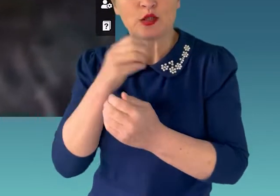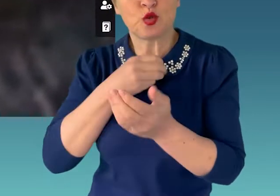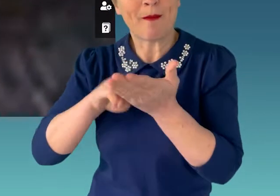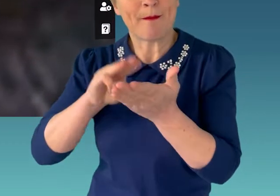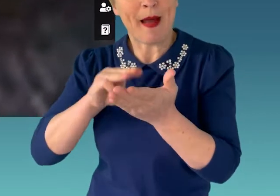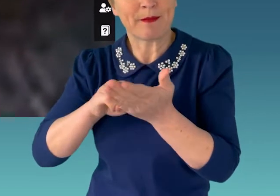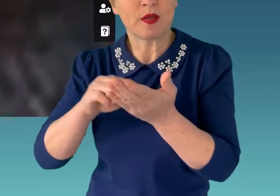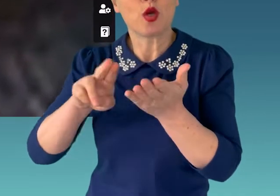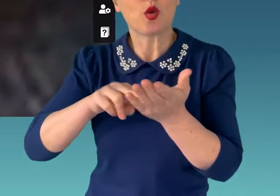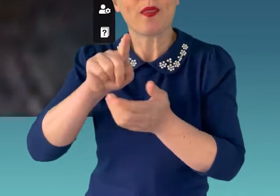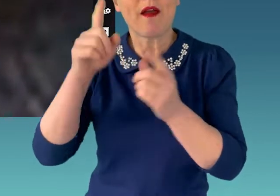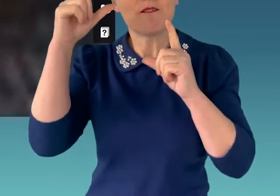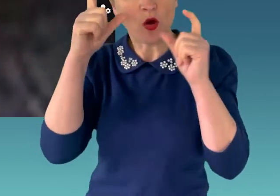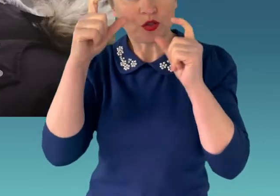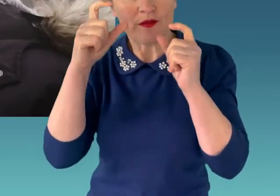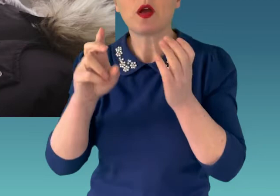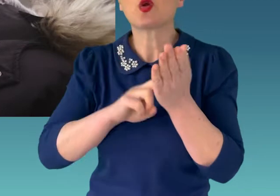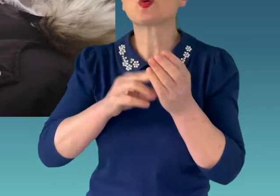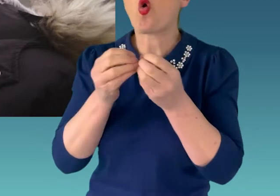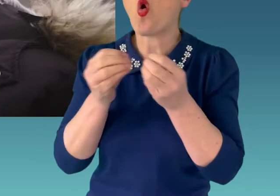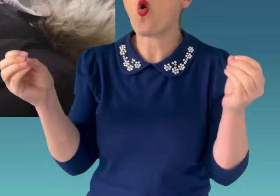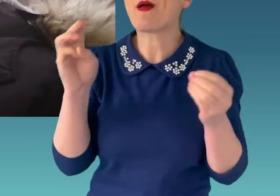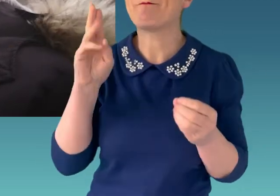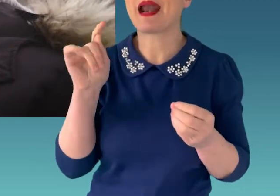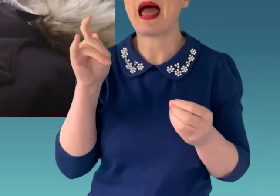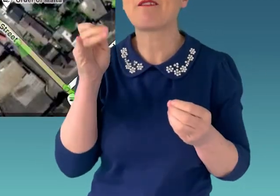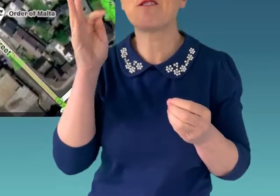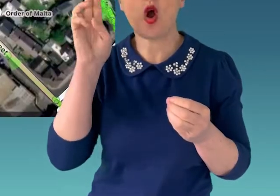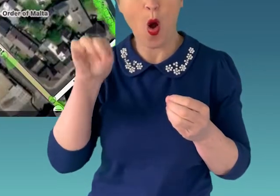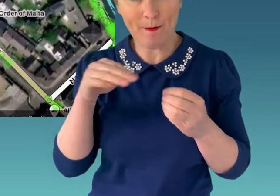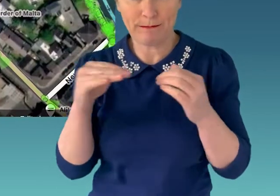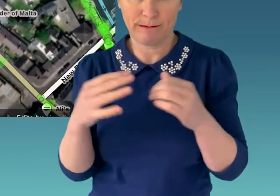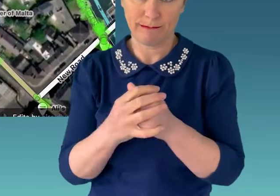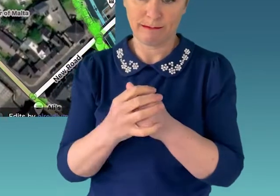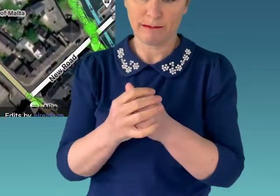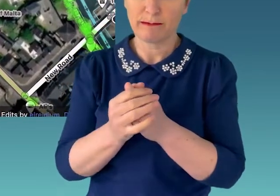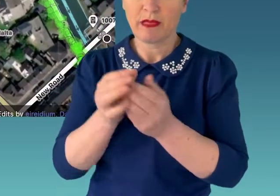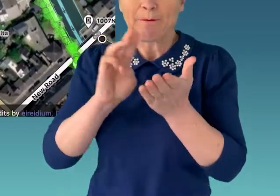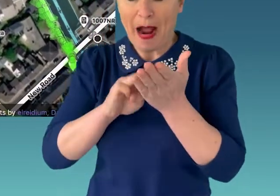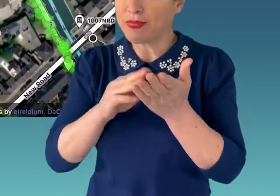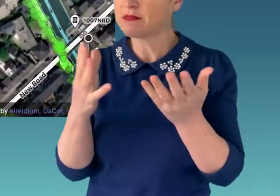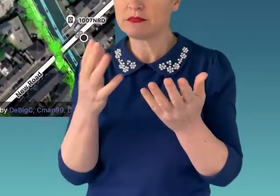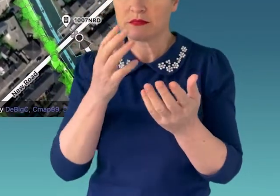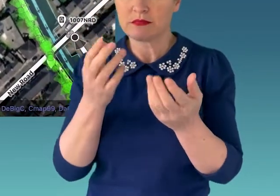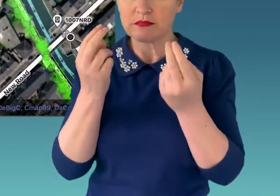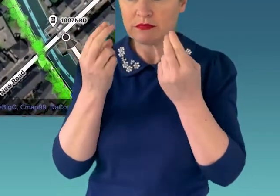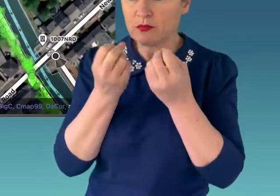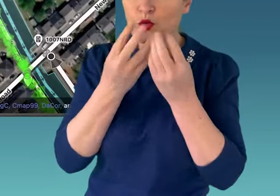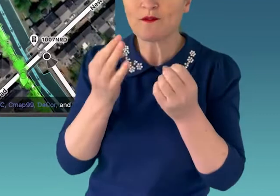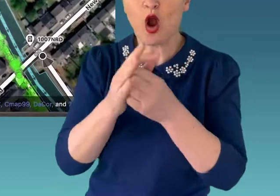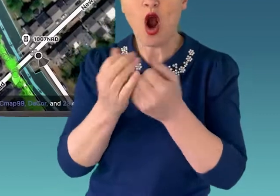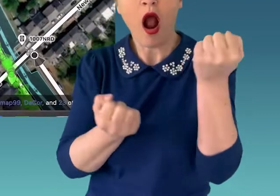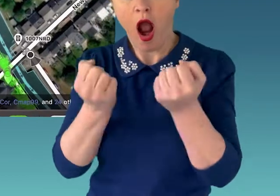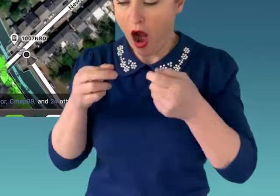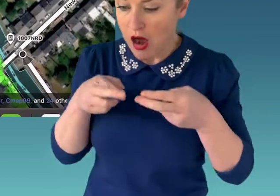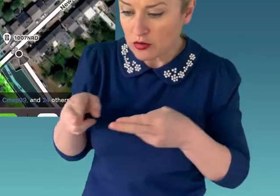platform. The current maps, they have a lot of information for cars. They say where the main roads are, how many